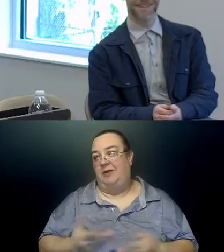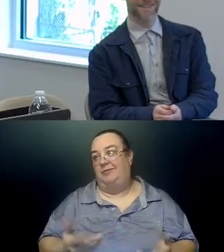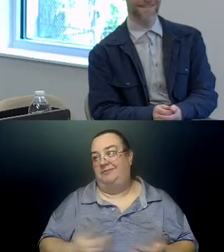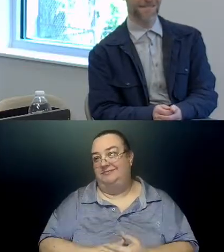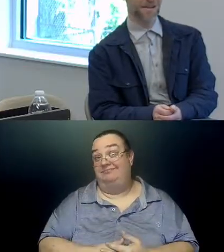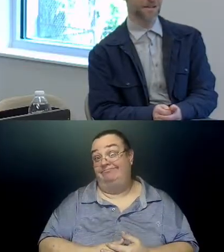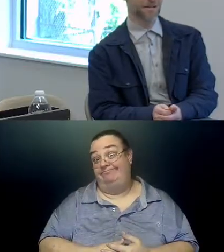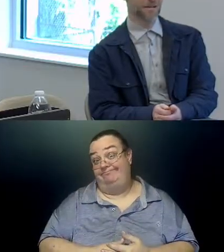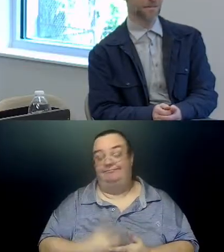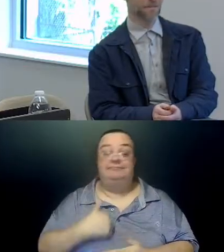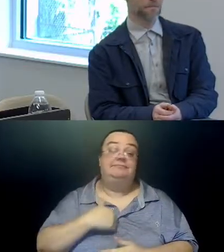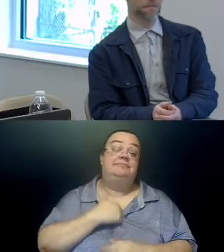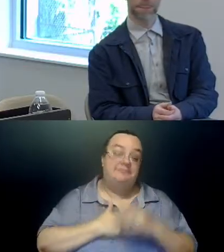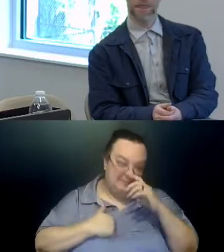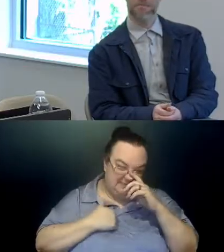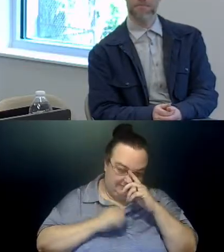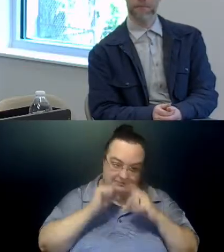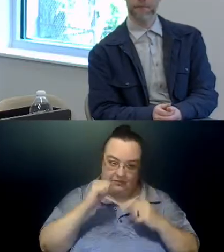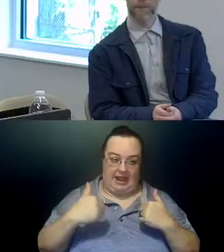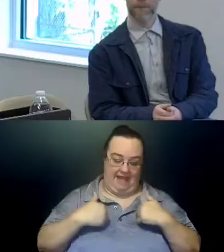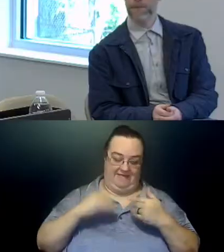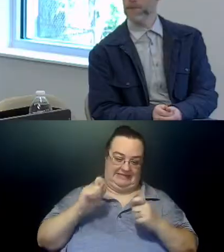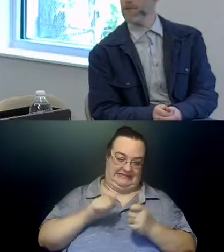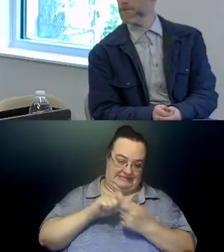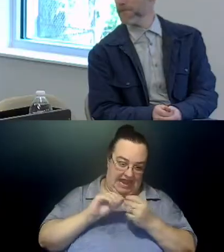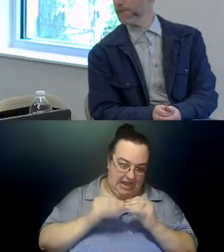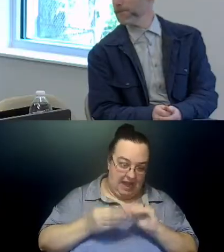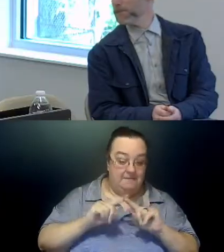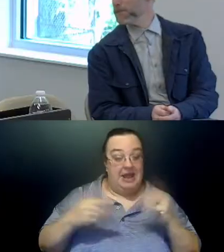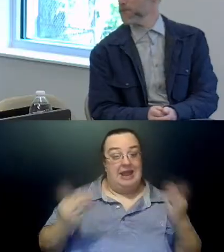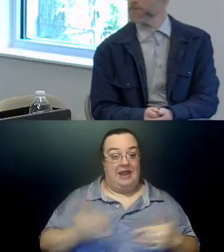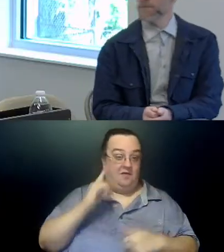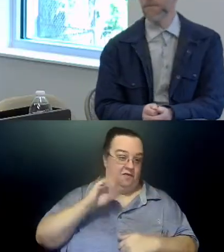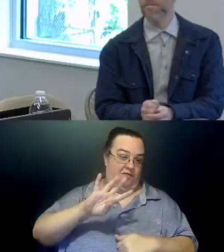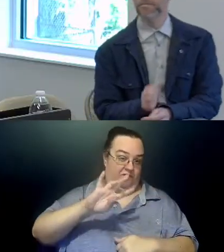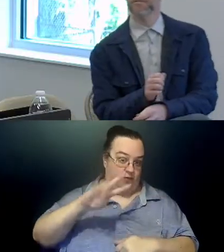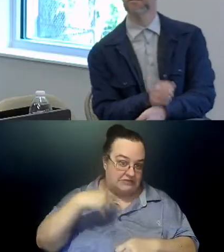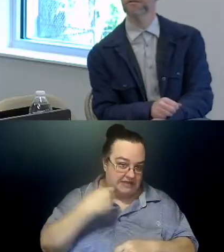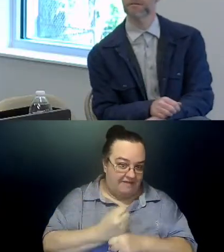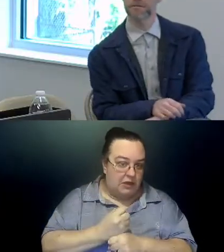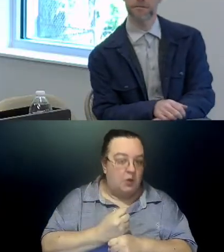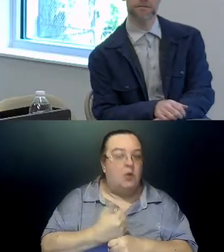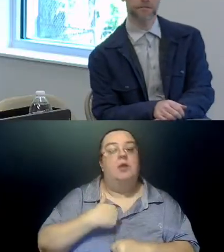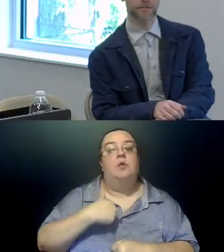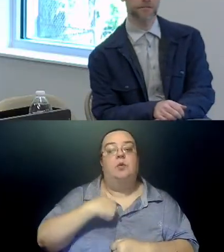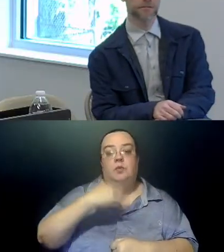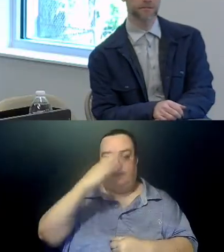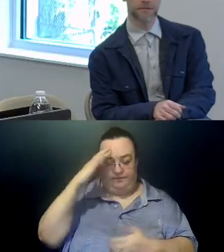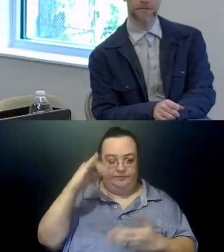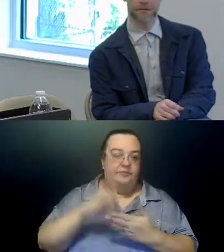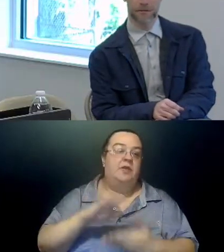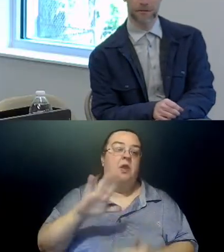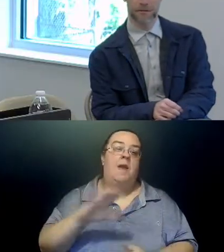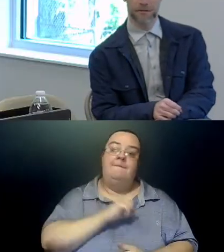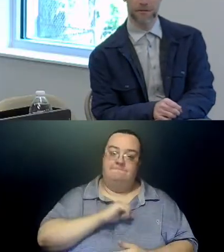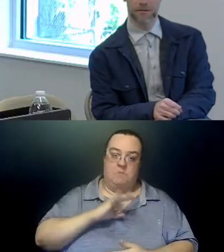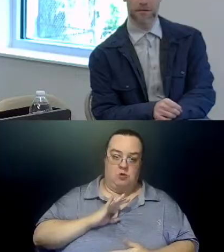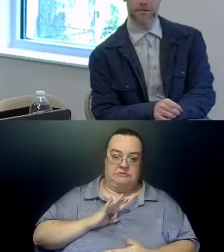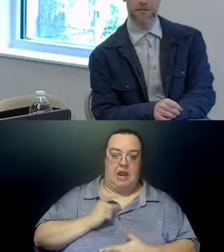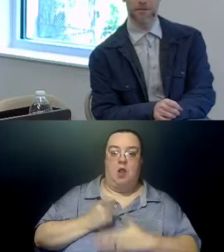I apologize for not having my numbers, but having been here for 47 years, I know your personnel costs have gone way up.